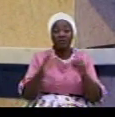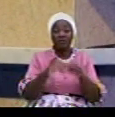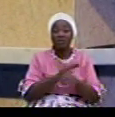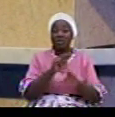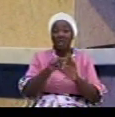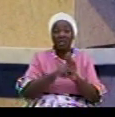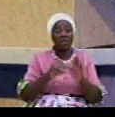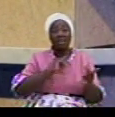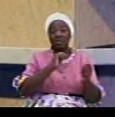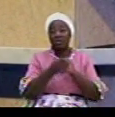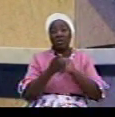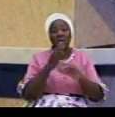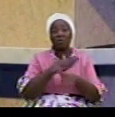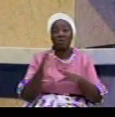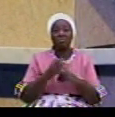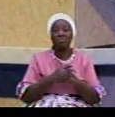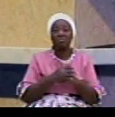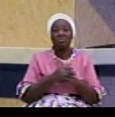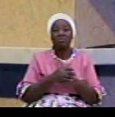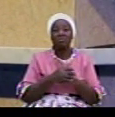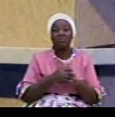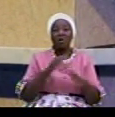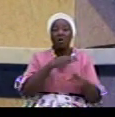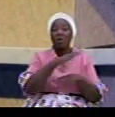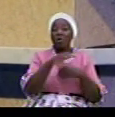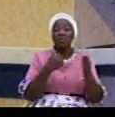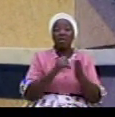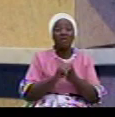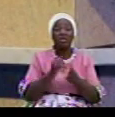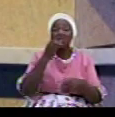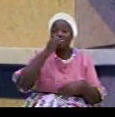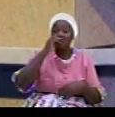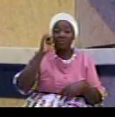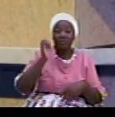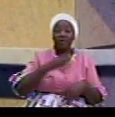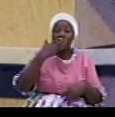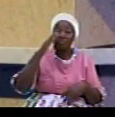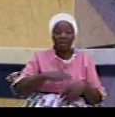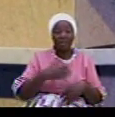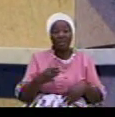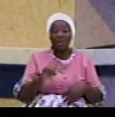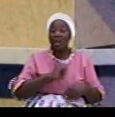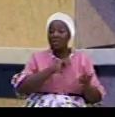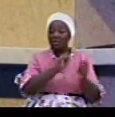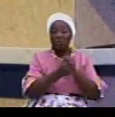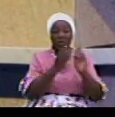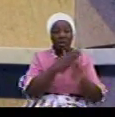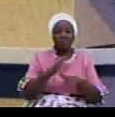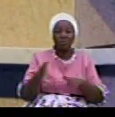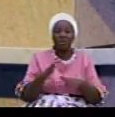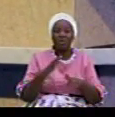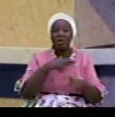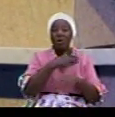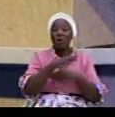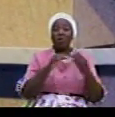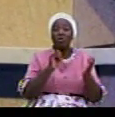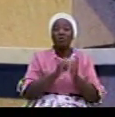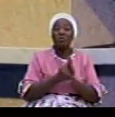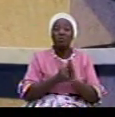turn away. All that evil, I turn away. All that